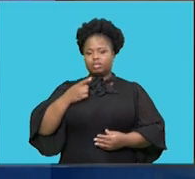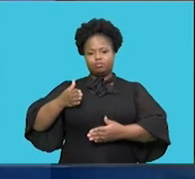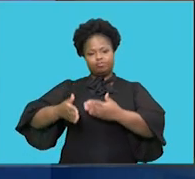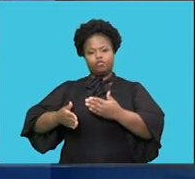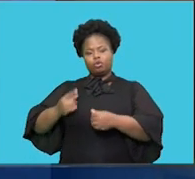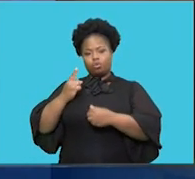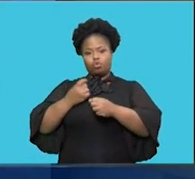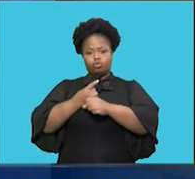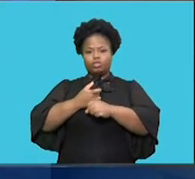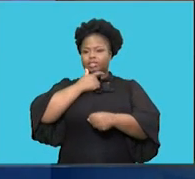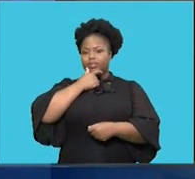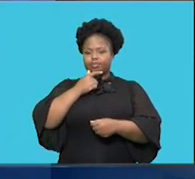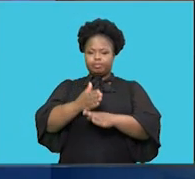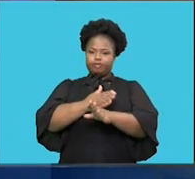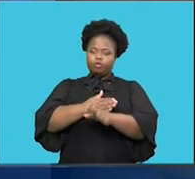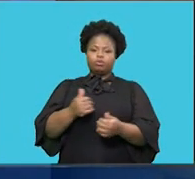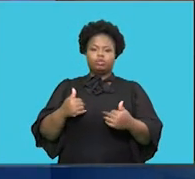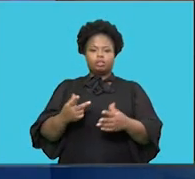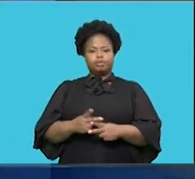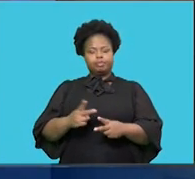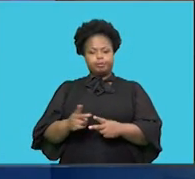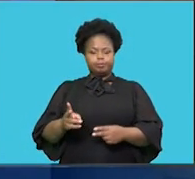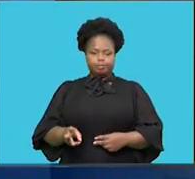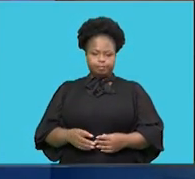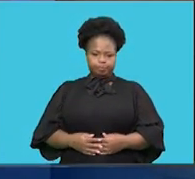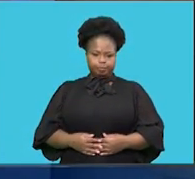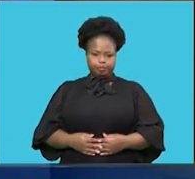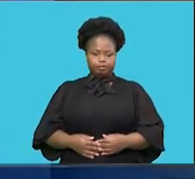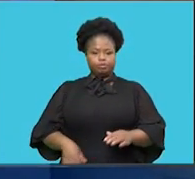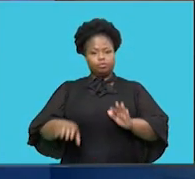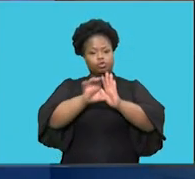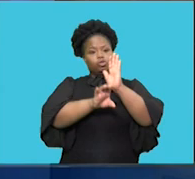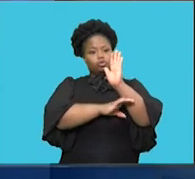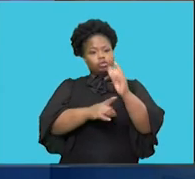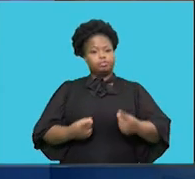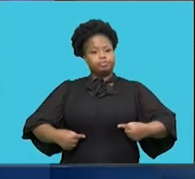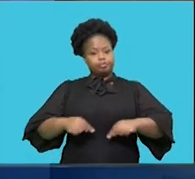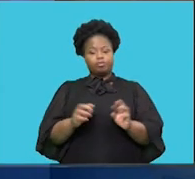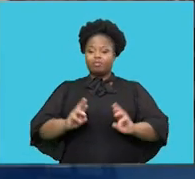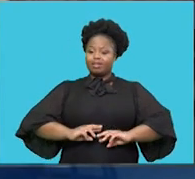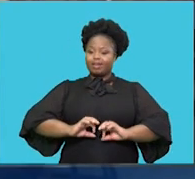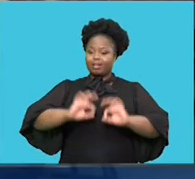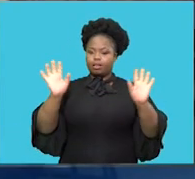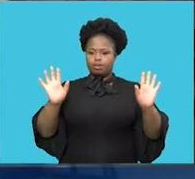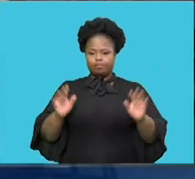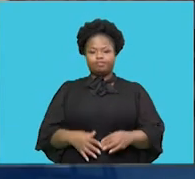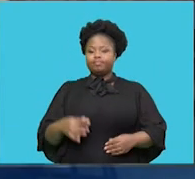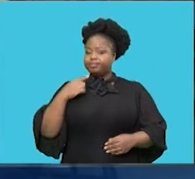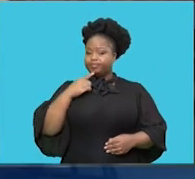se tlang hore dikgetho tsena di kene motjheng. Our constitution is clear that when the